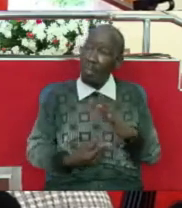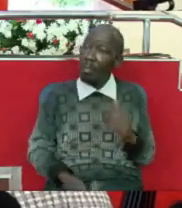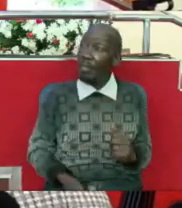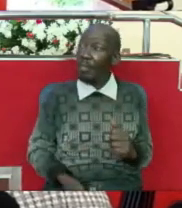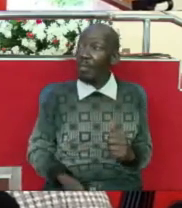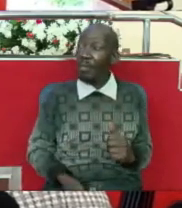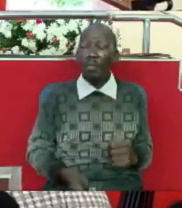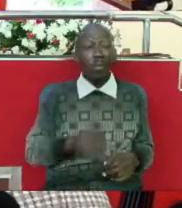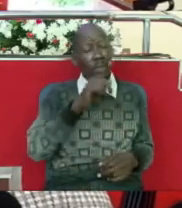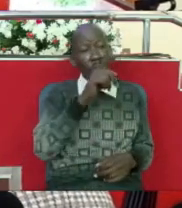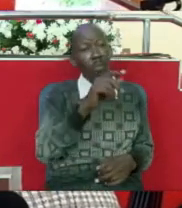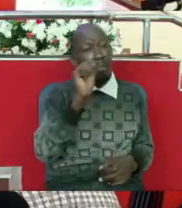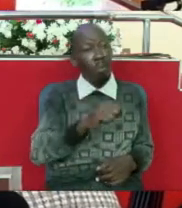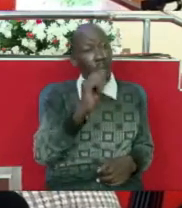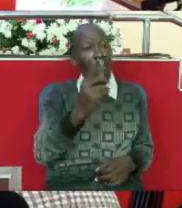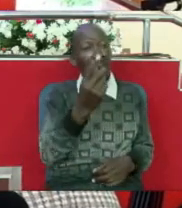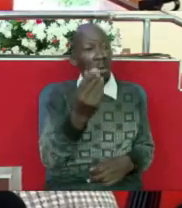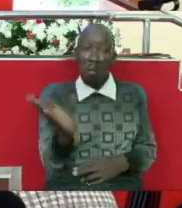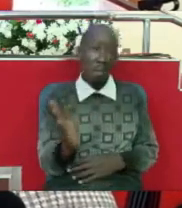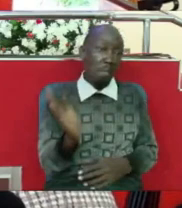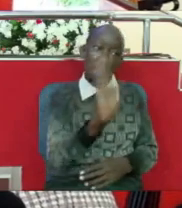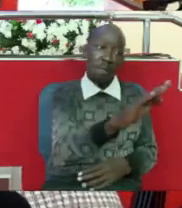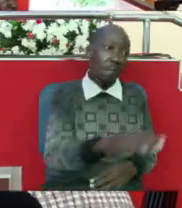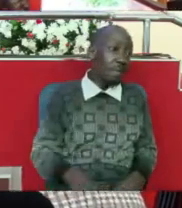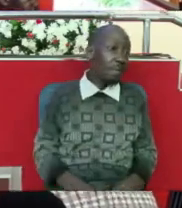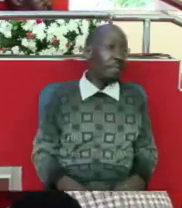they would probably give you your money back.